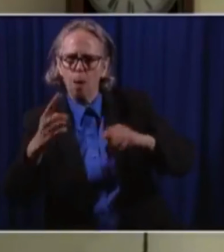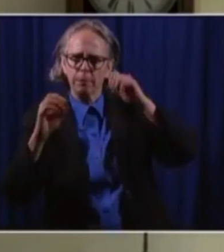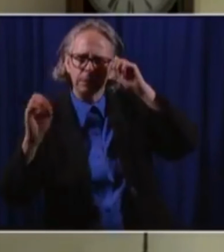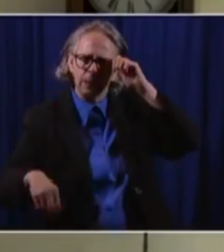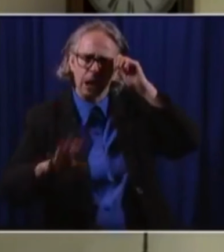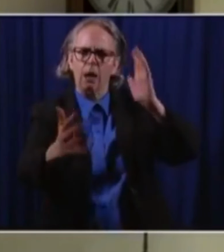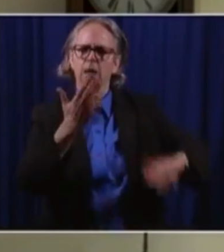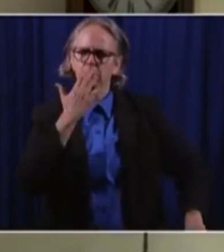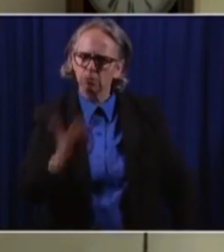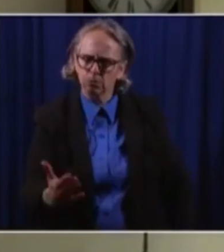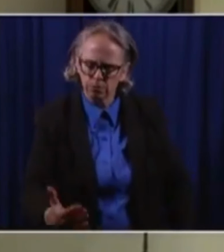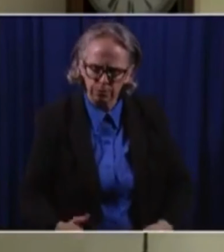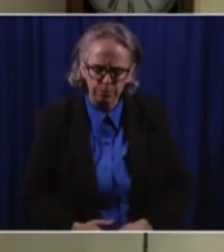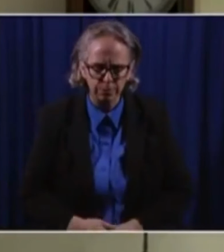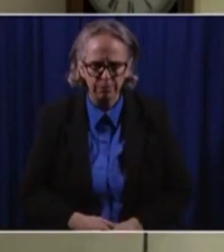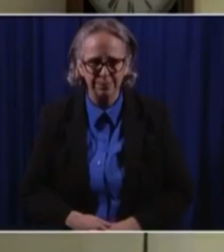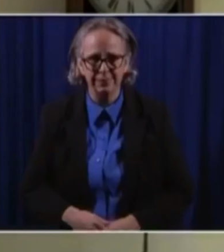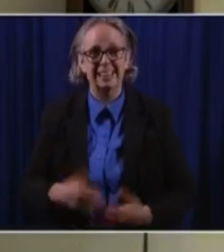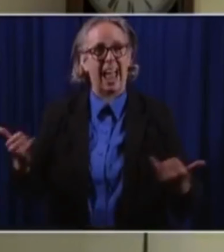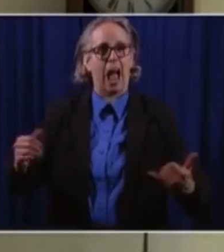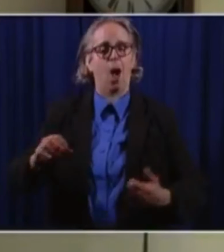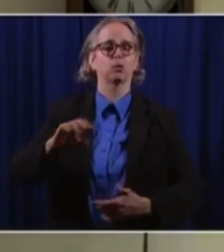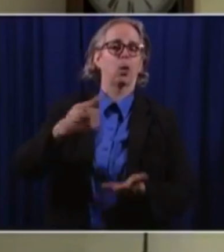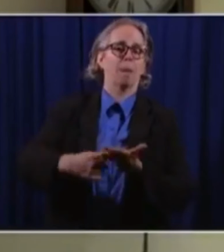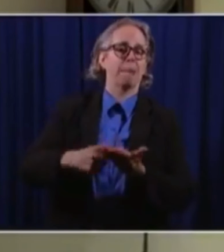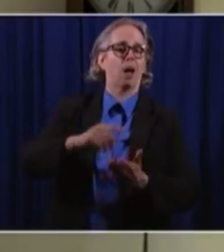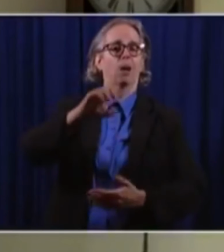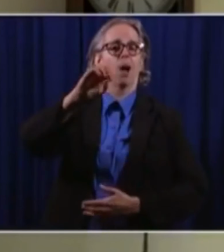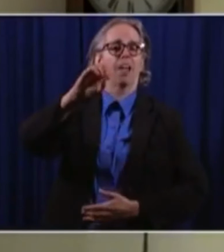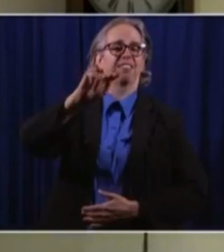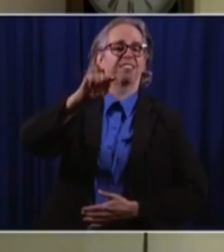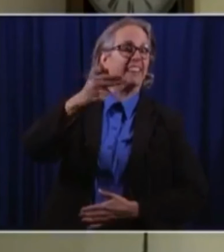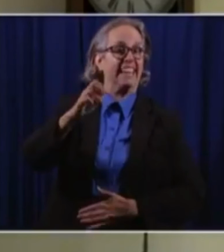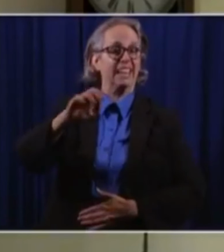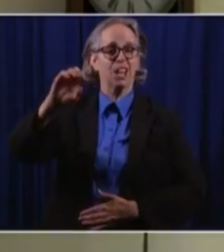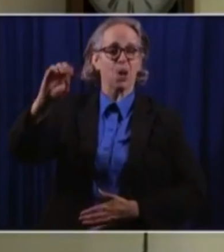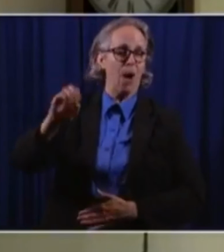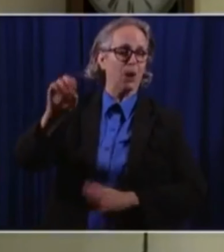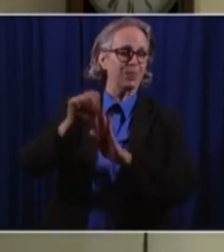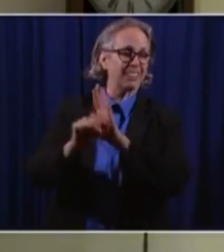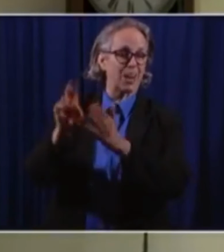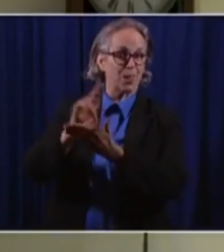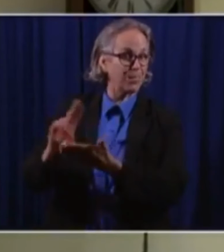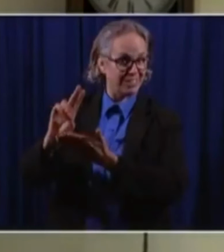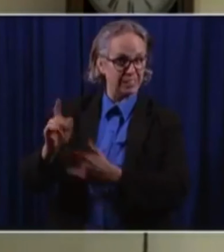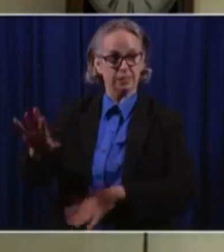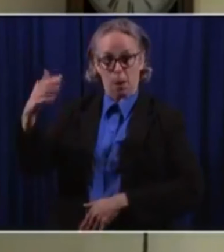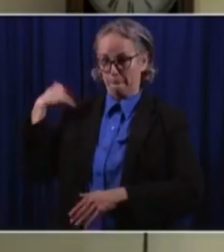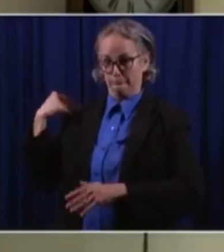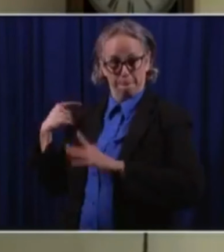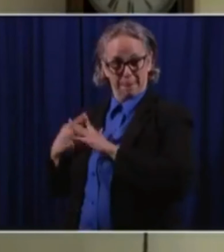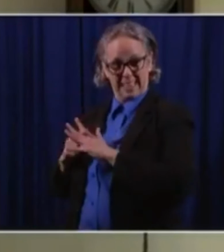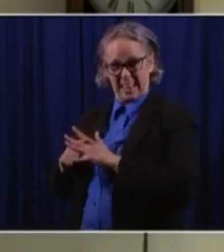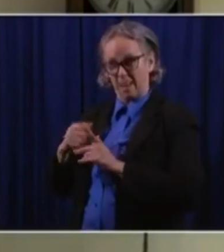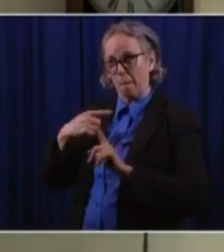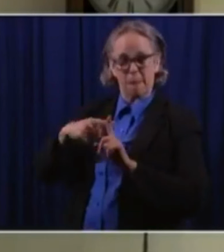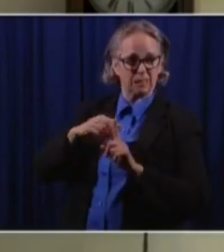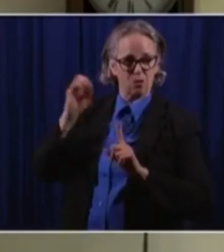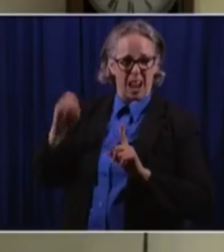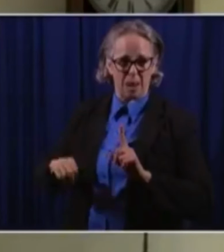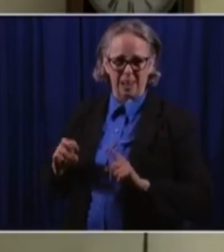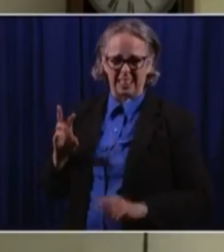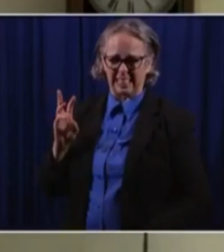Ohio State, beginning of September, the positivity rate was nearly 6%, and the school was averaging 150 positive tests each day. This